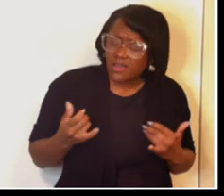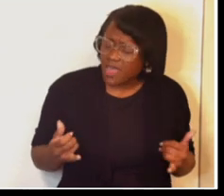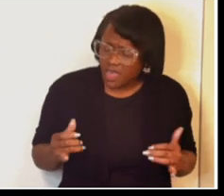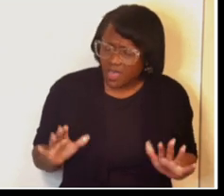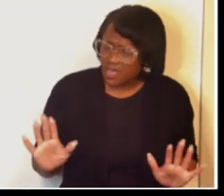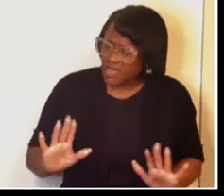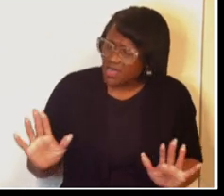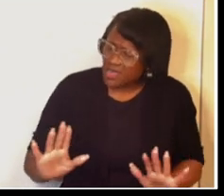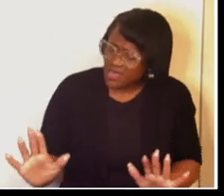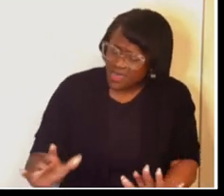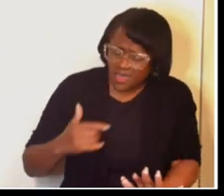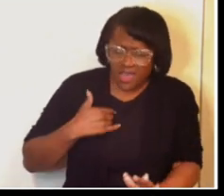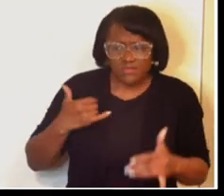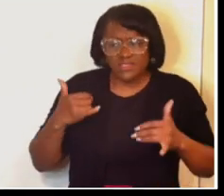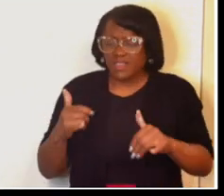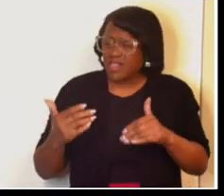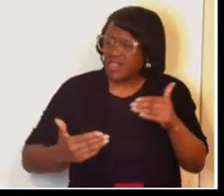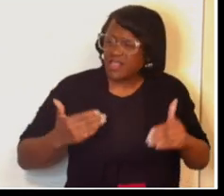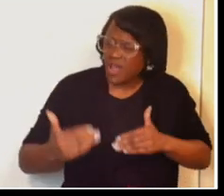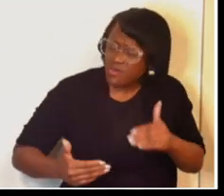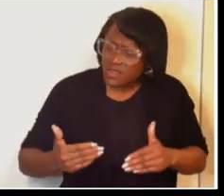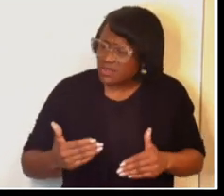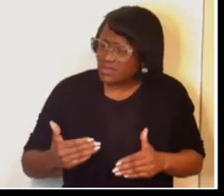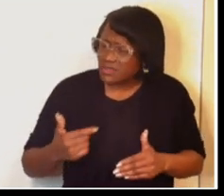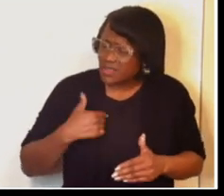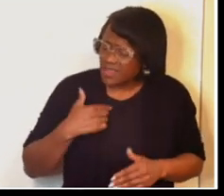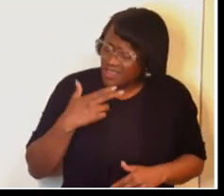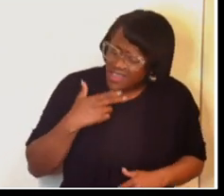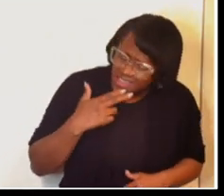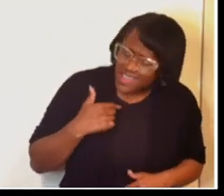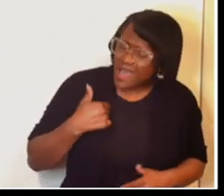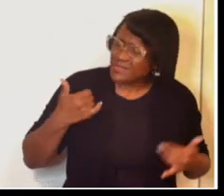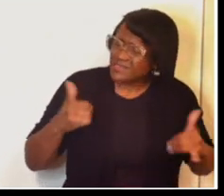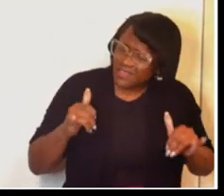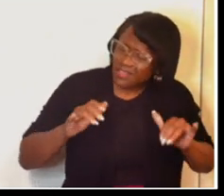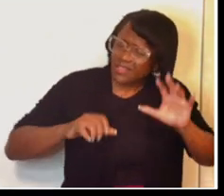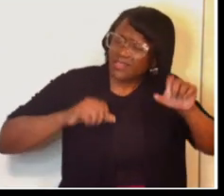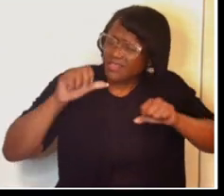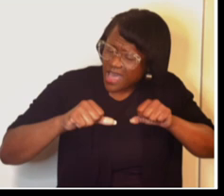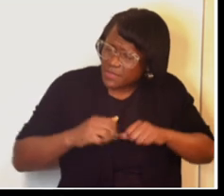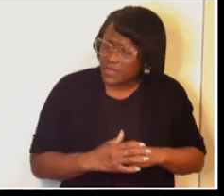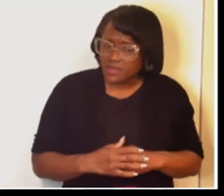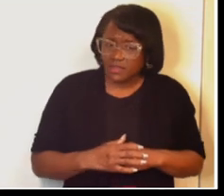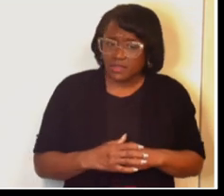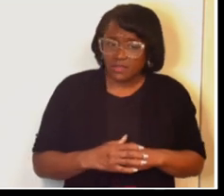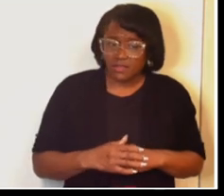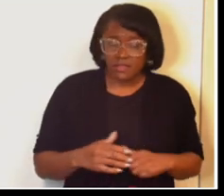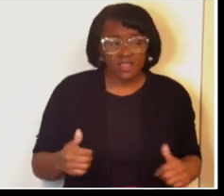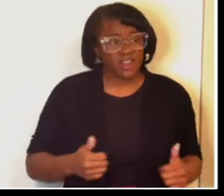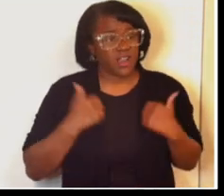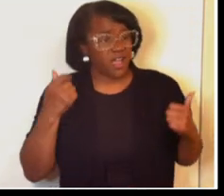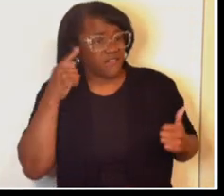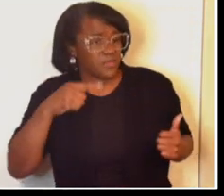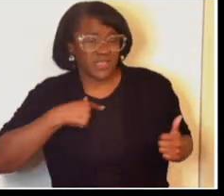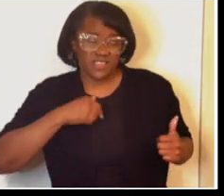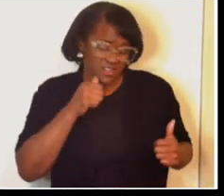I'm still going, honey. I'm still climbing, and life for me ain't been no crystal stair.